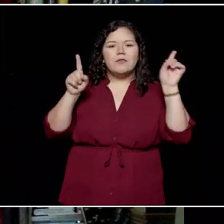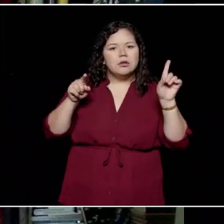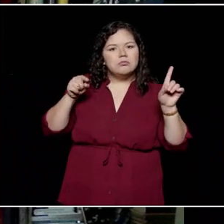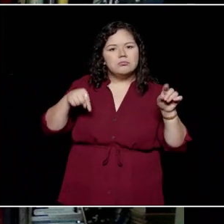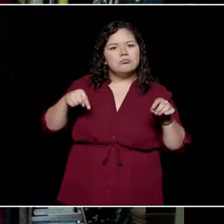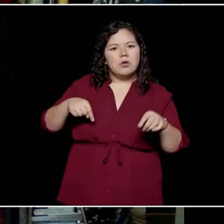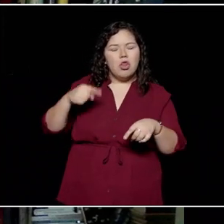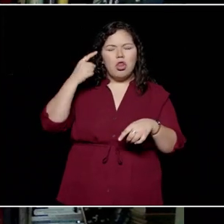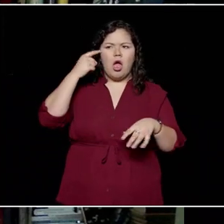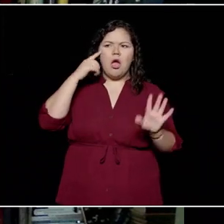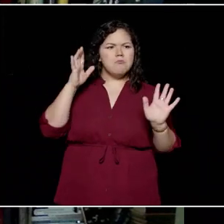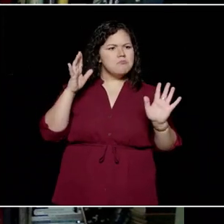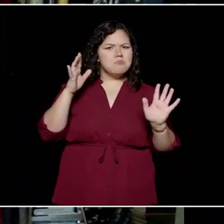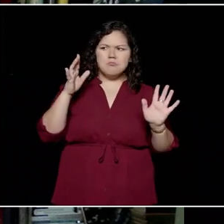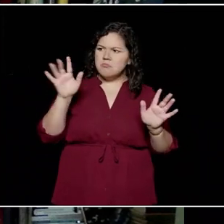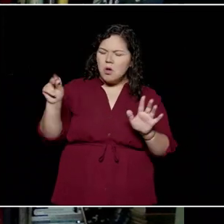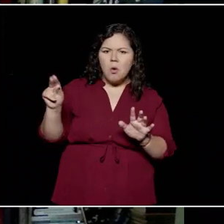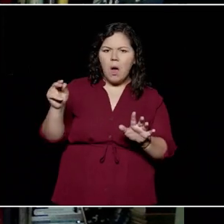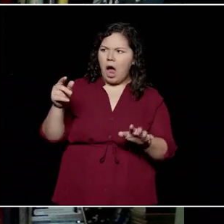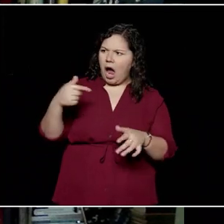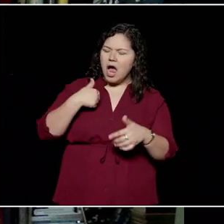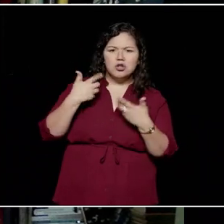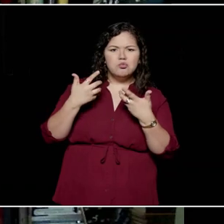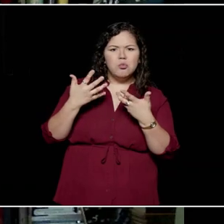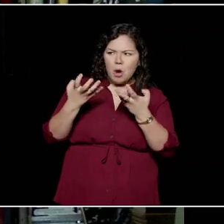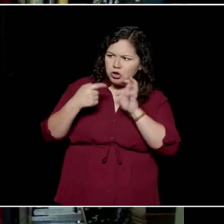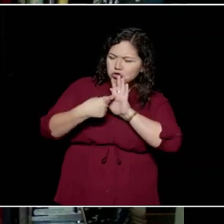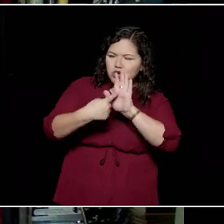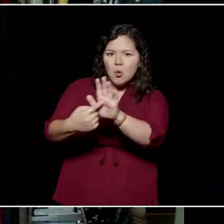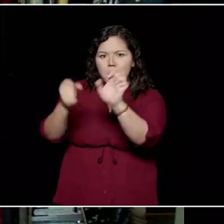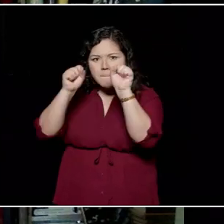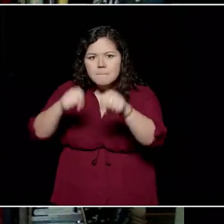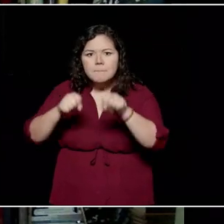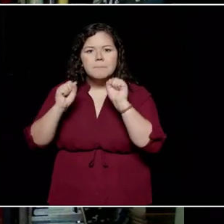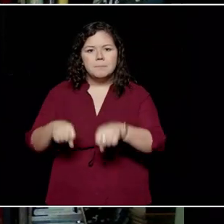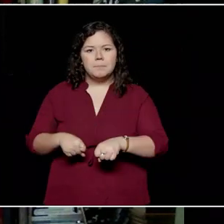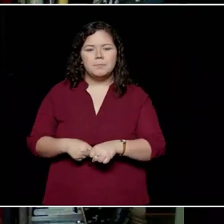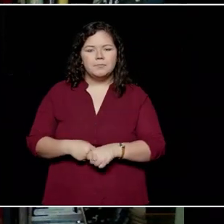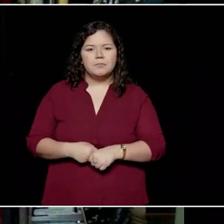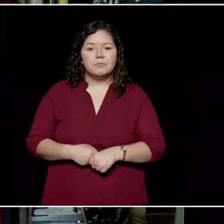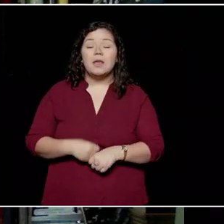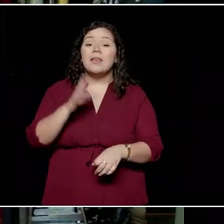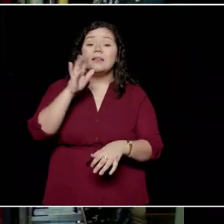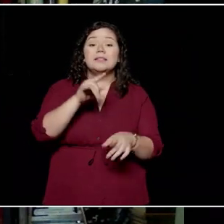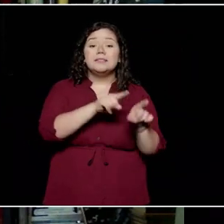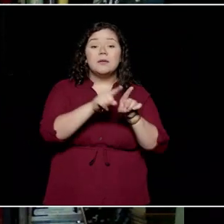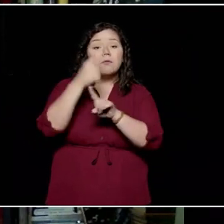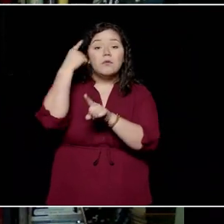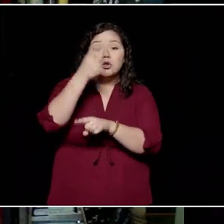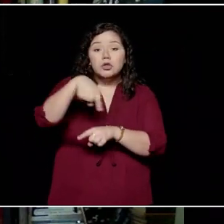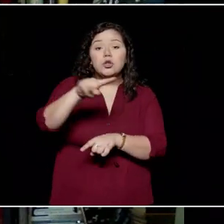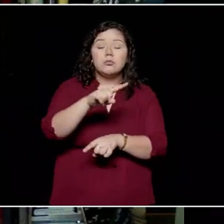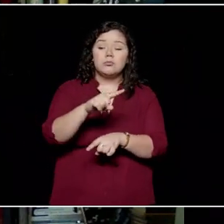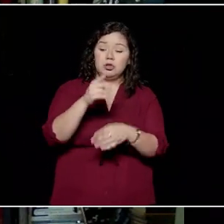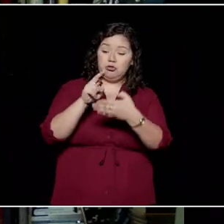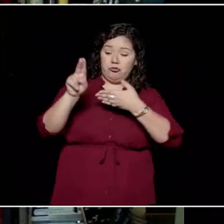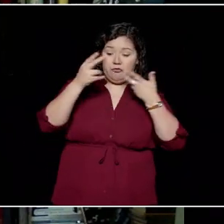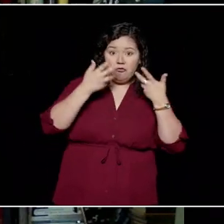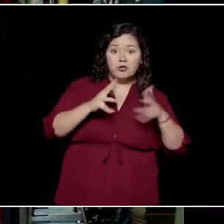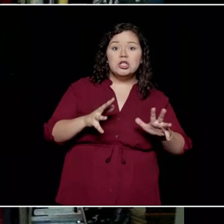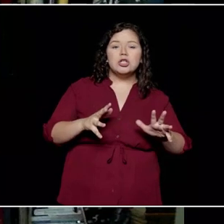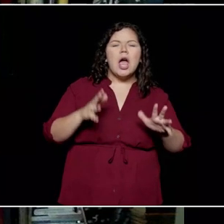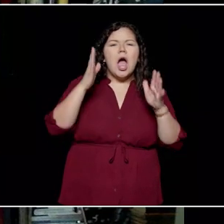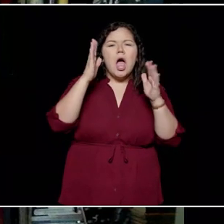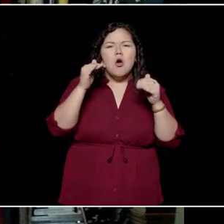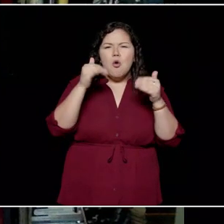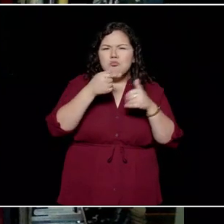let anyone tell you it can't be done. And when you're faced with the daunting task of a new life and a new career after university,